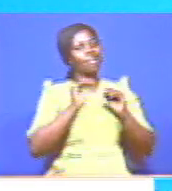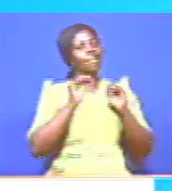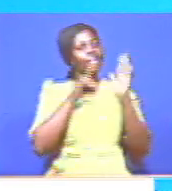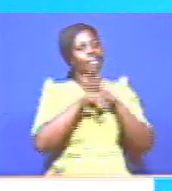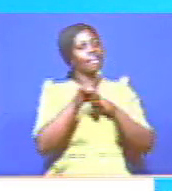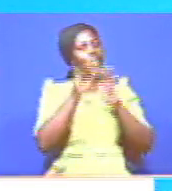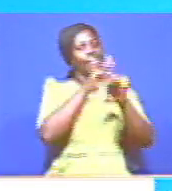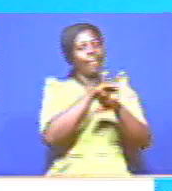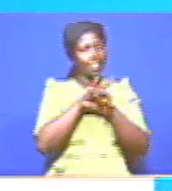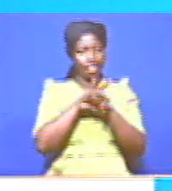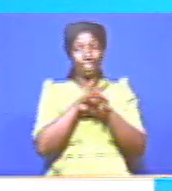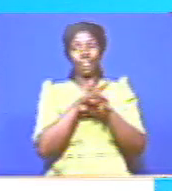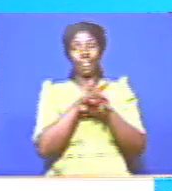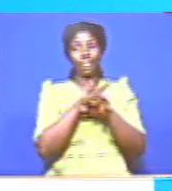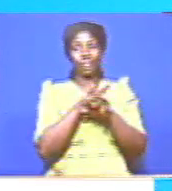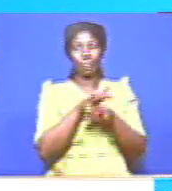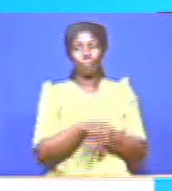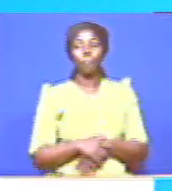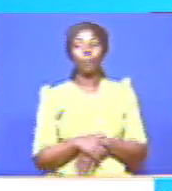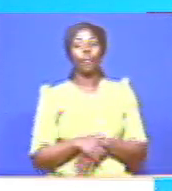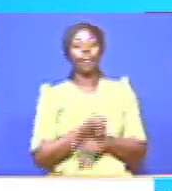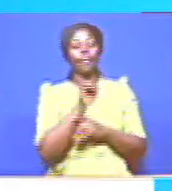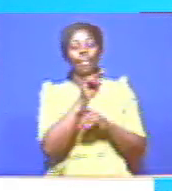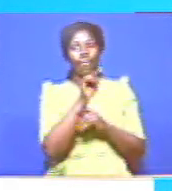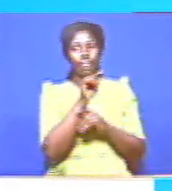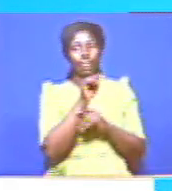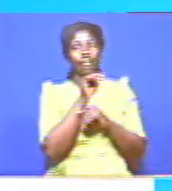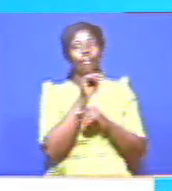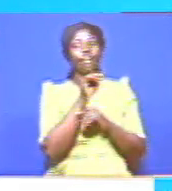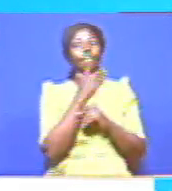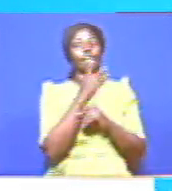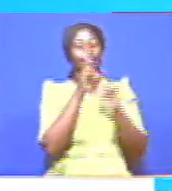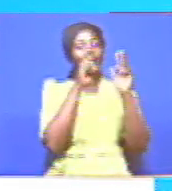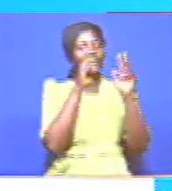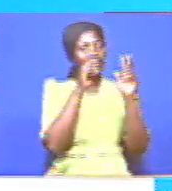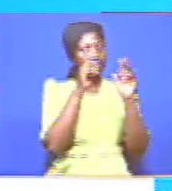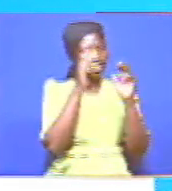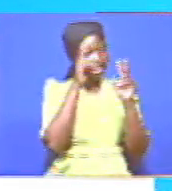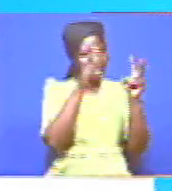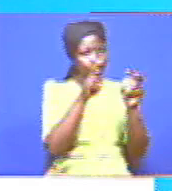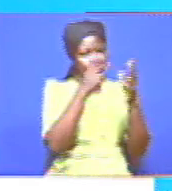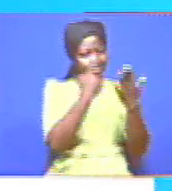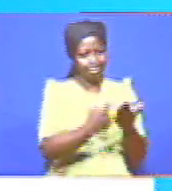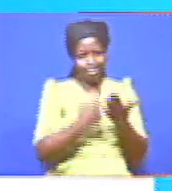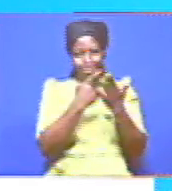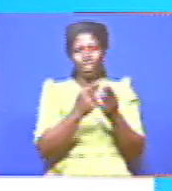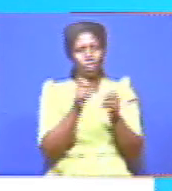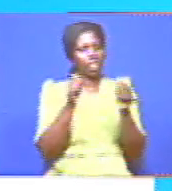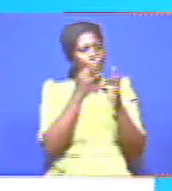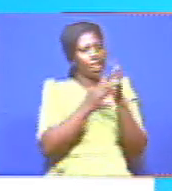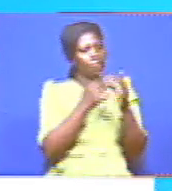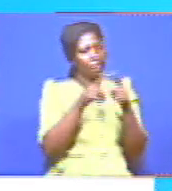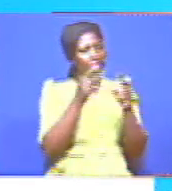Earth. And that assertion is debatable in many aspects. But if we were to take it at that value, at face